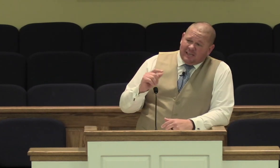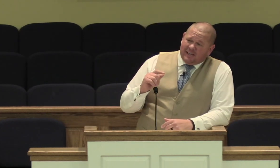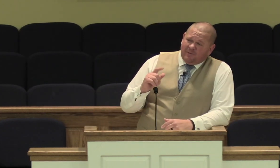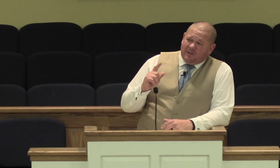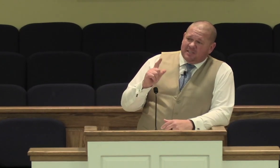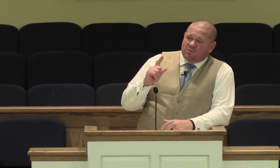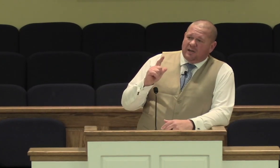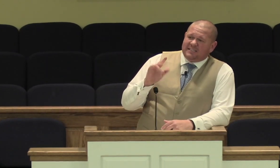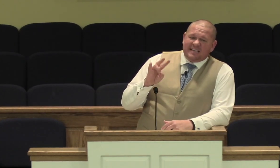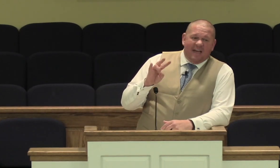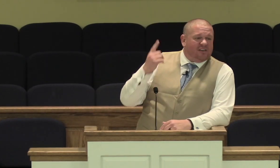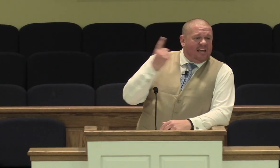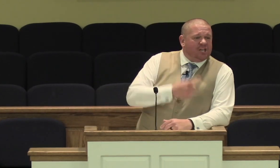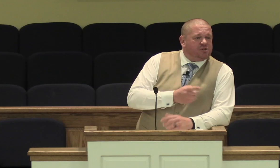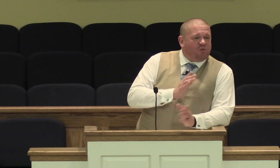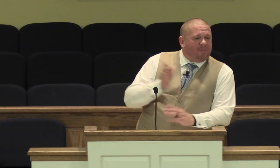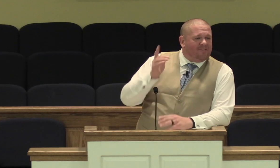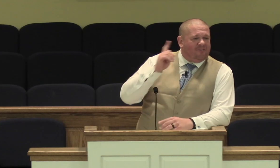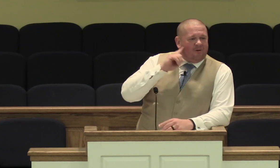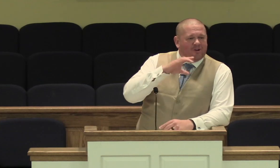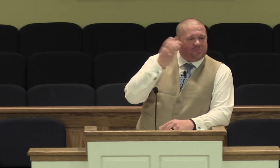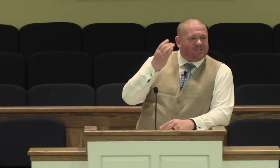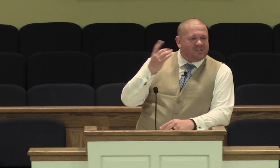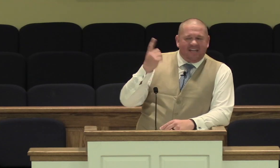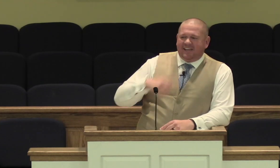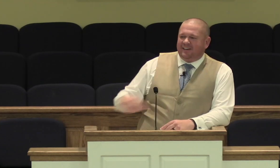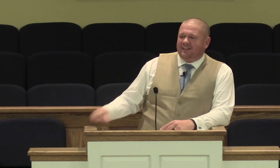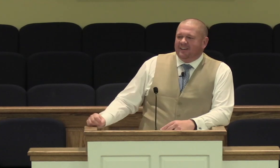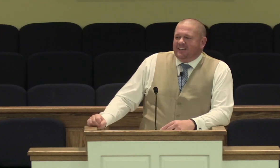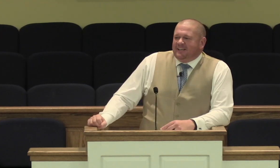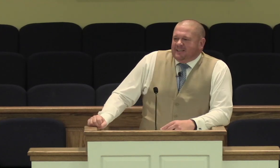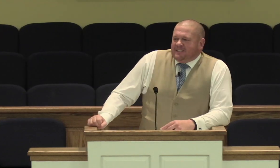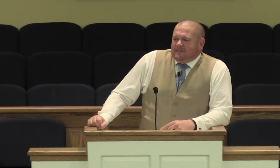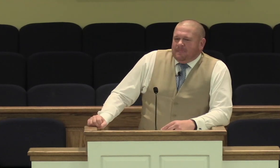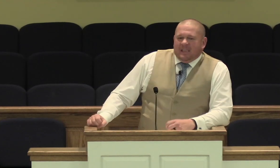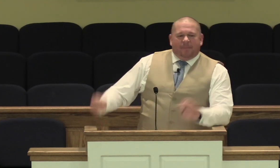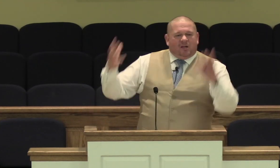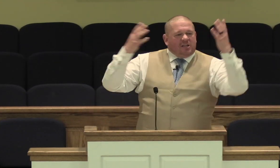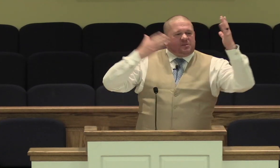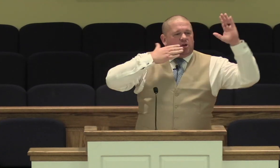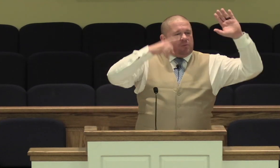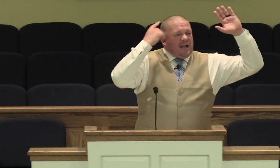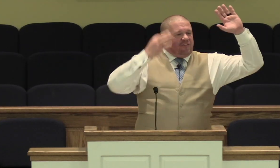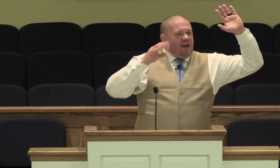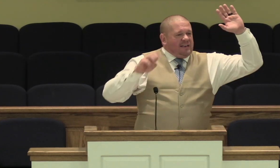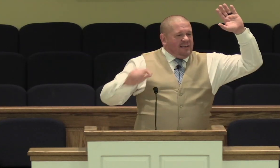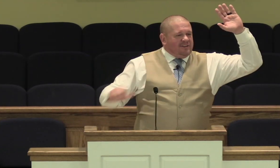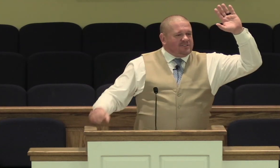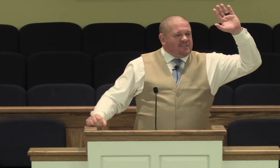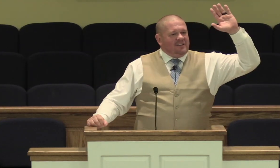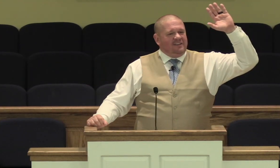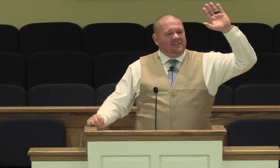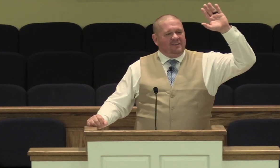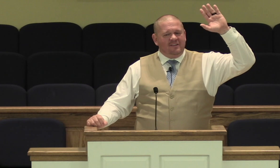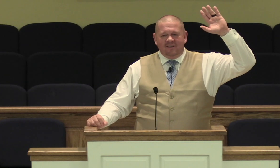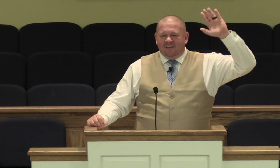next, 27 days prepping for Christmas Day, and how many of you got some good Black Friday